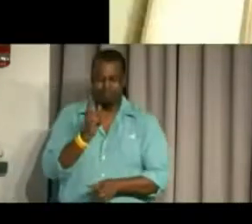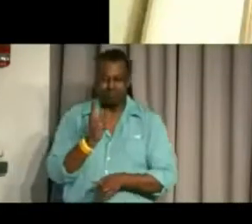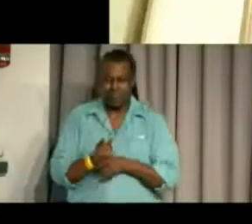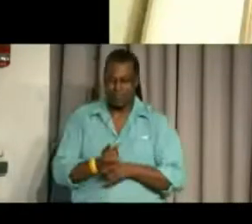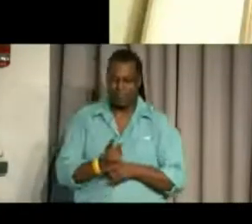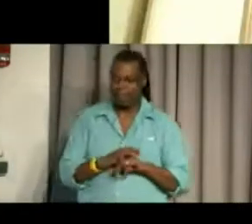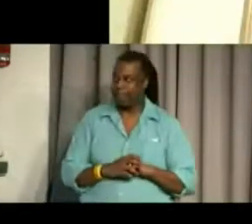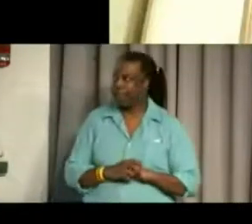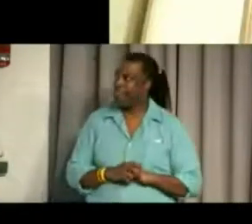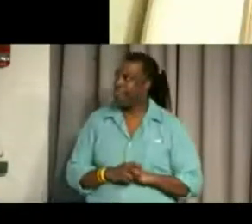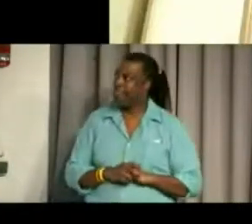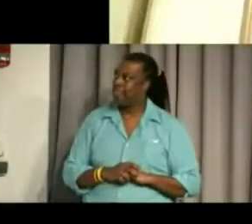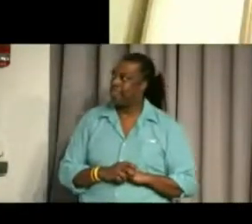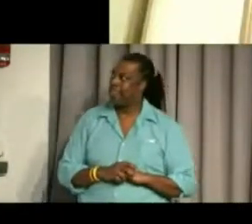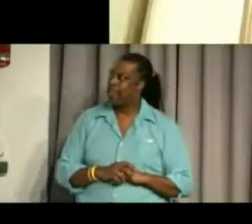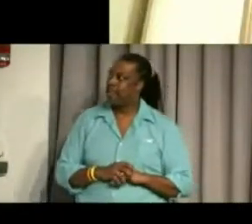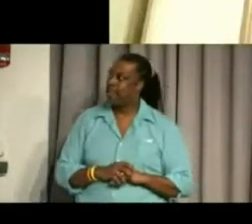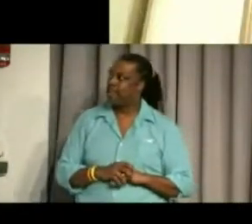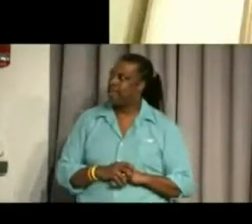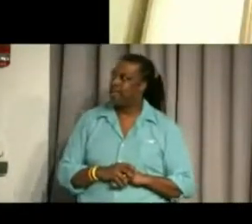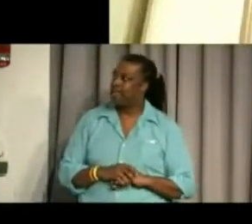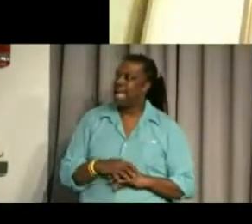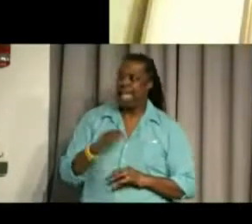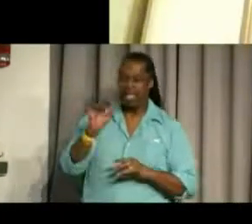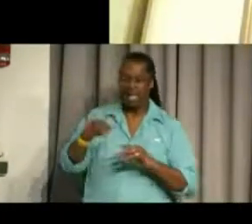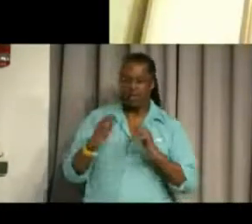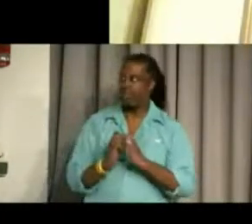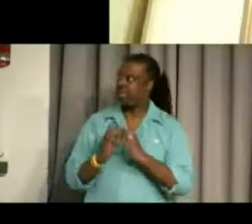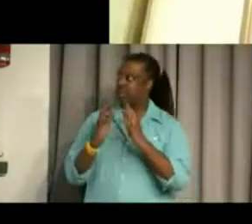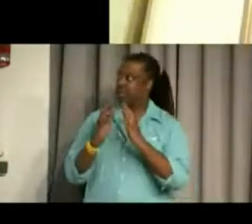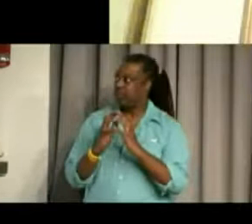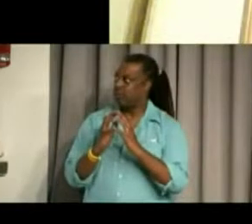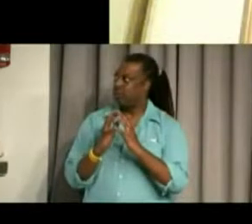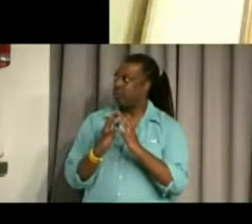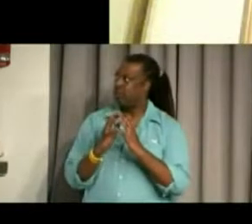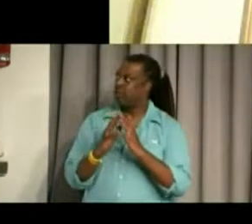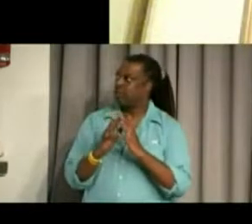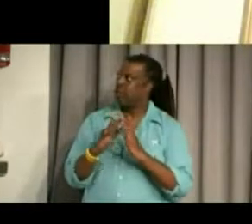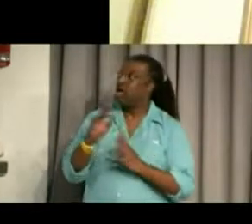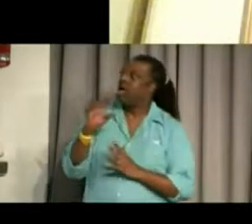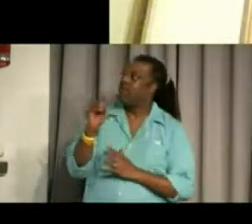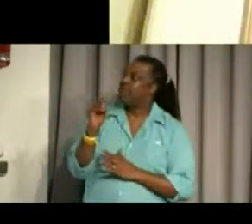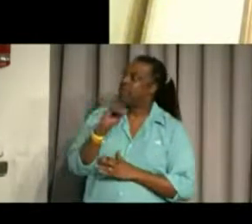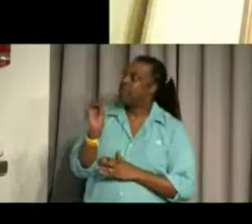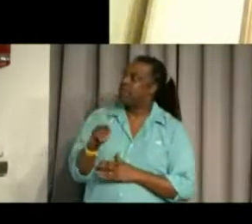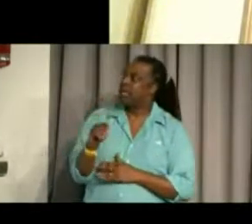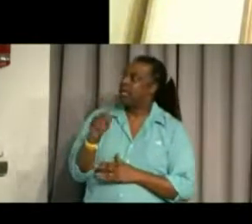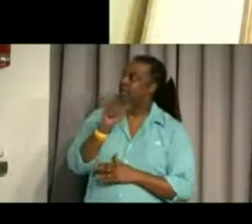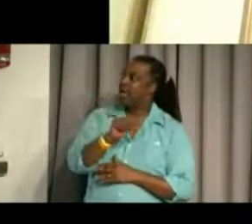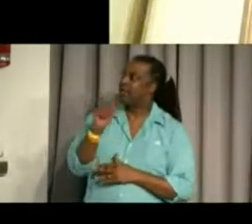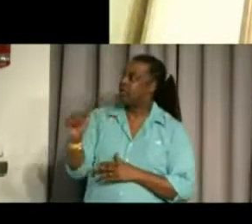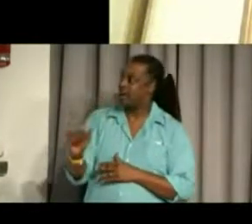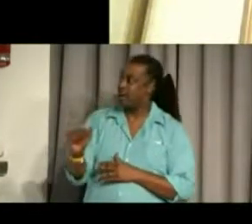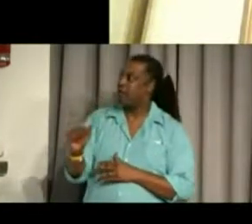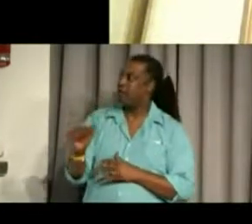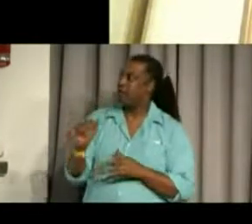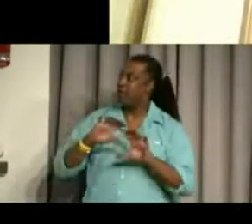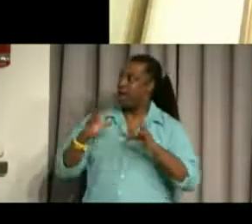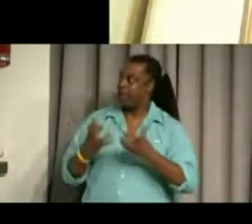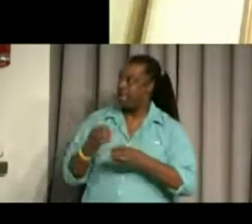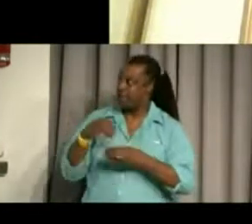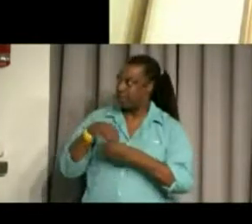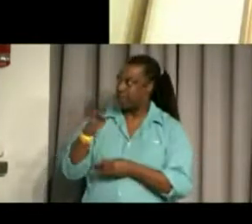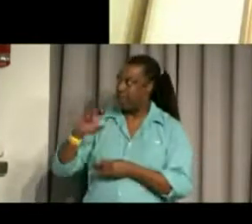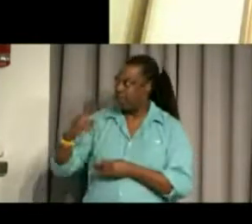correct. And it was implemented. 50% of the African American population within the state of Michigan